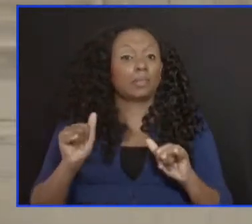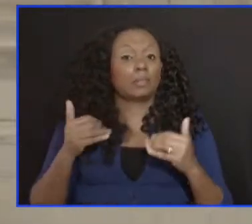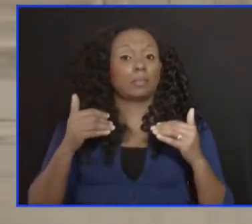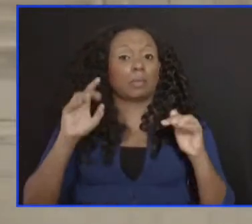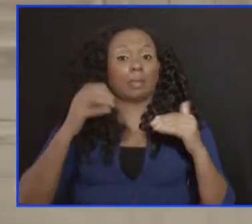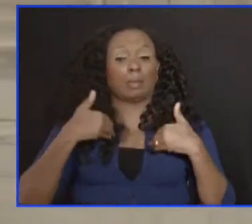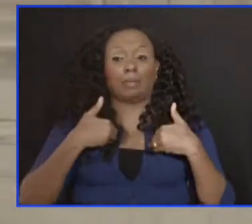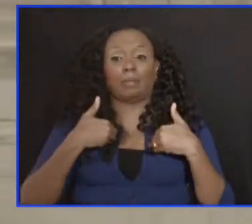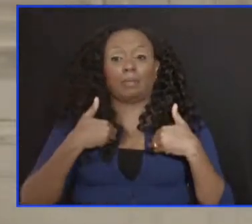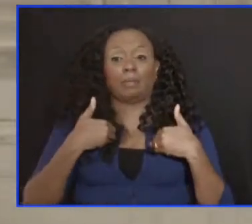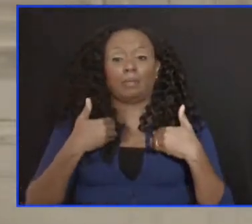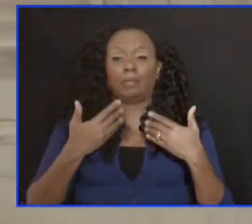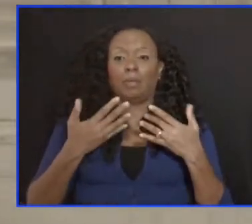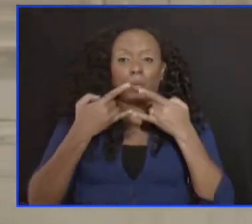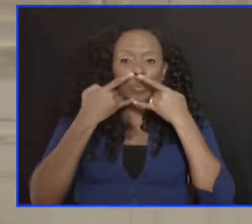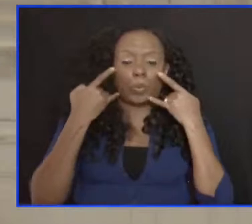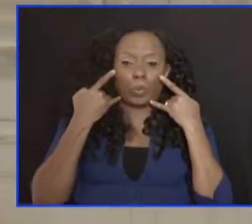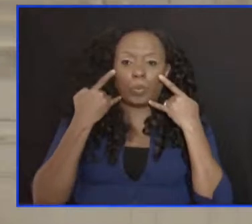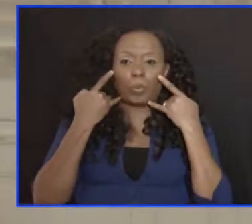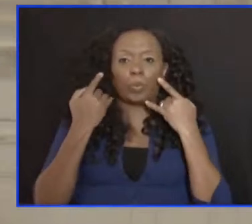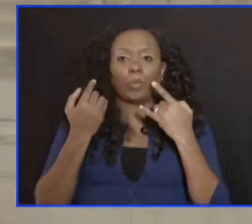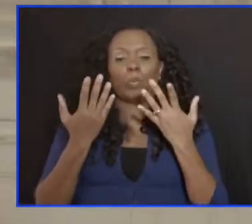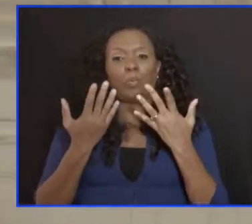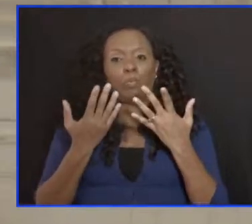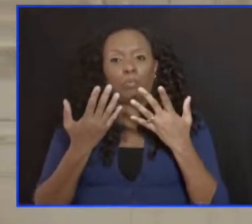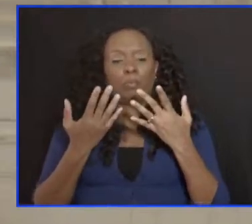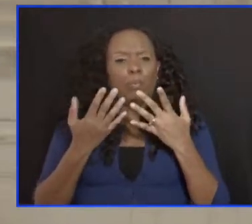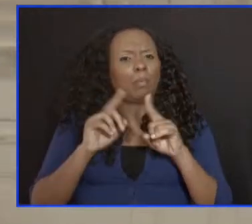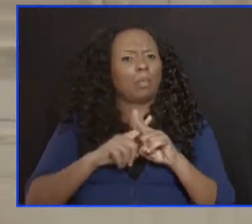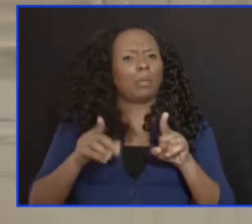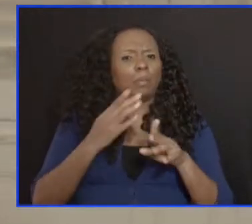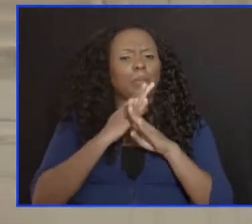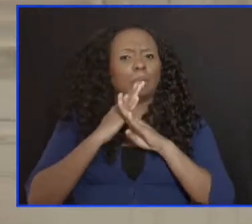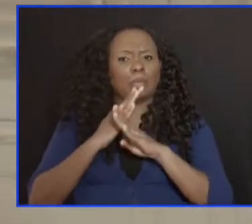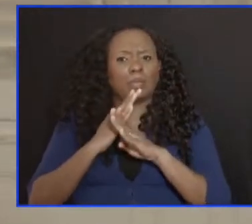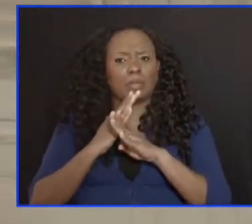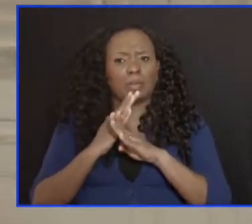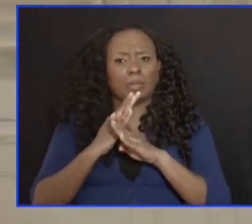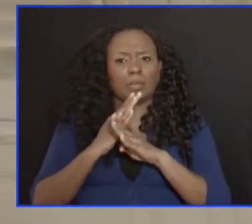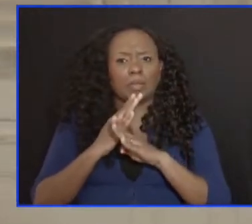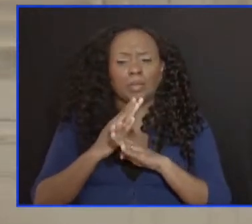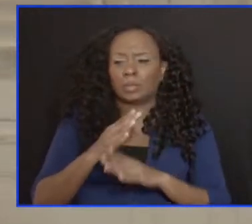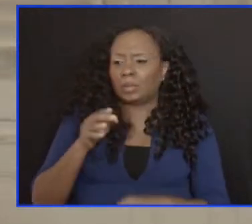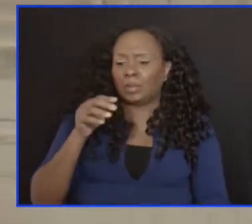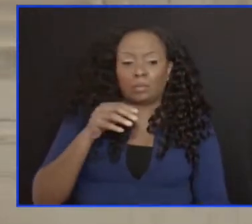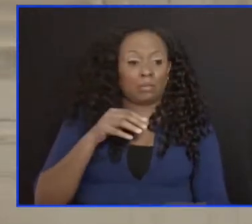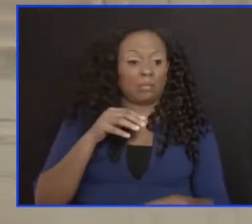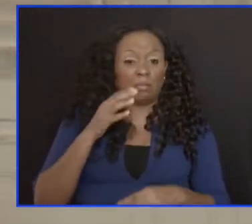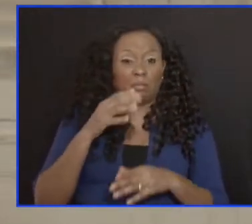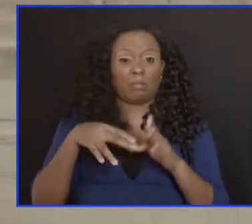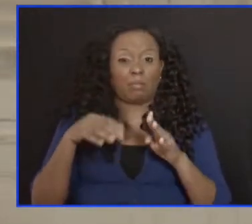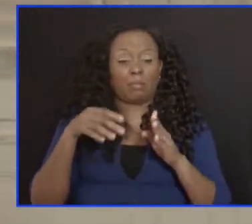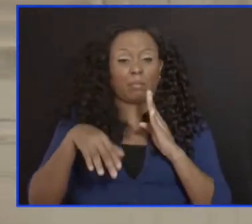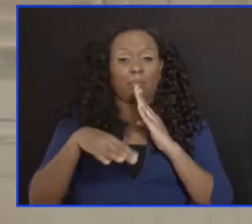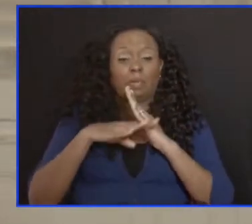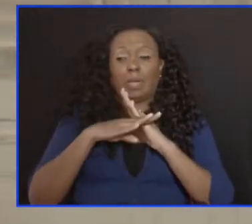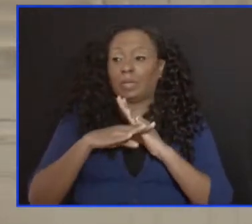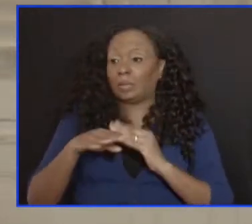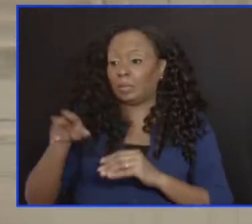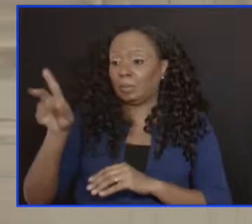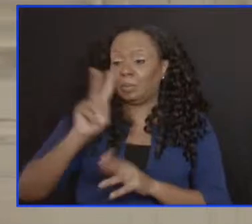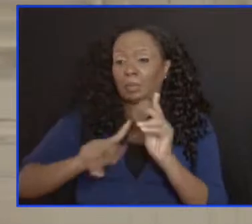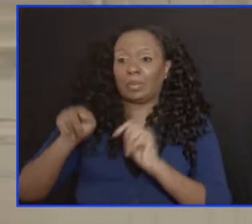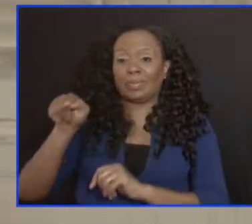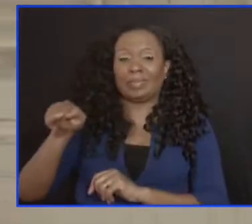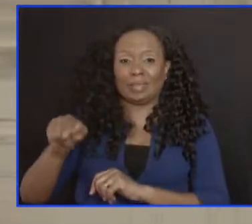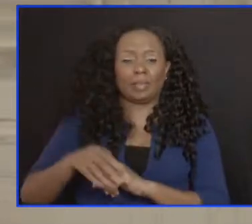protective equipment, and it's not really to protect them, but to protect them from giving any other bugs to the people inside. And this